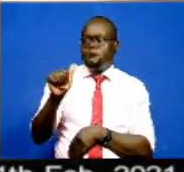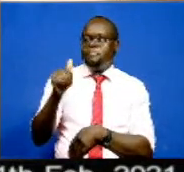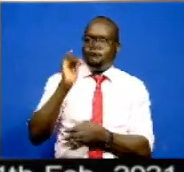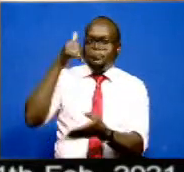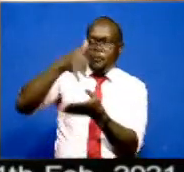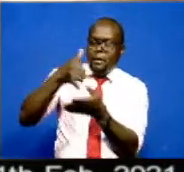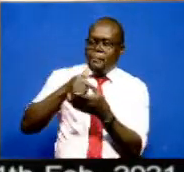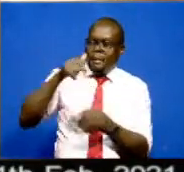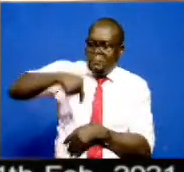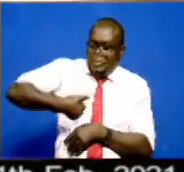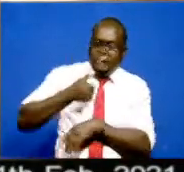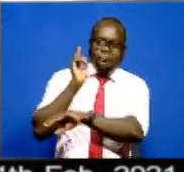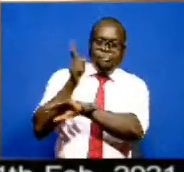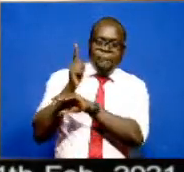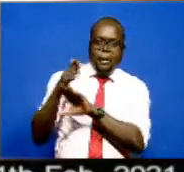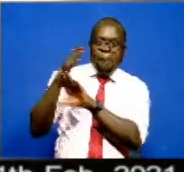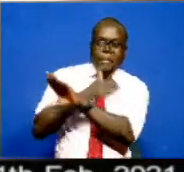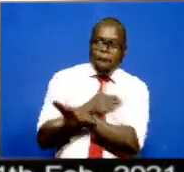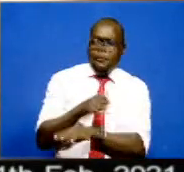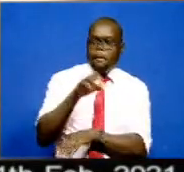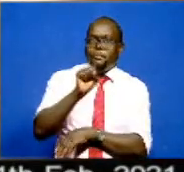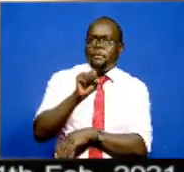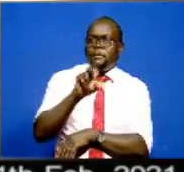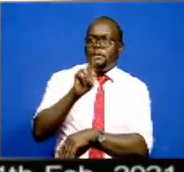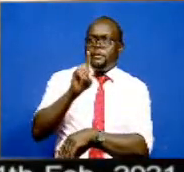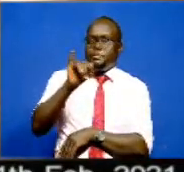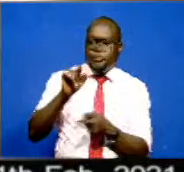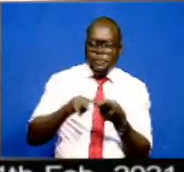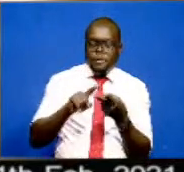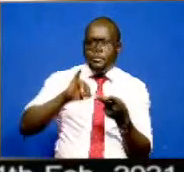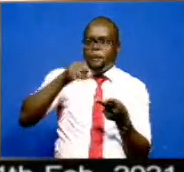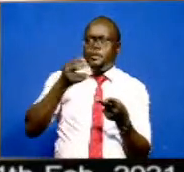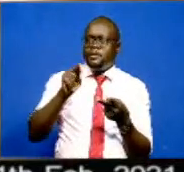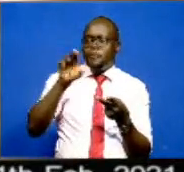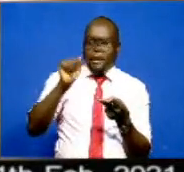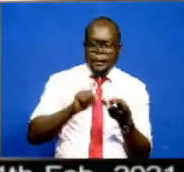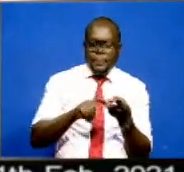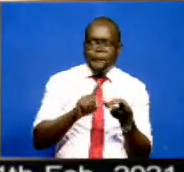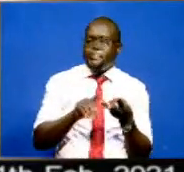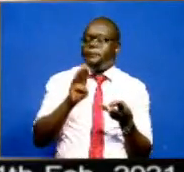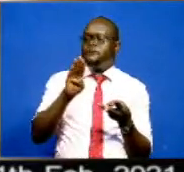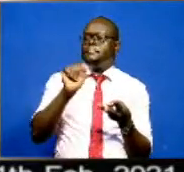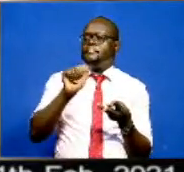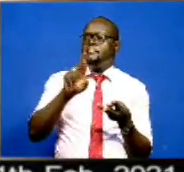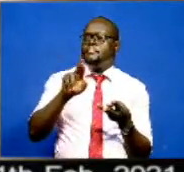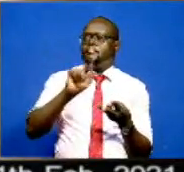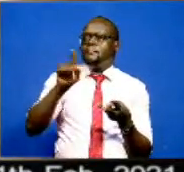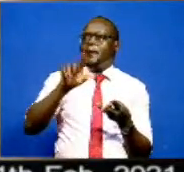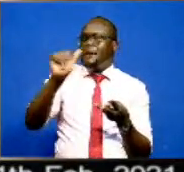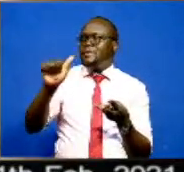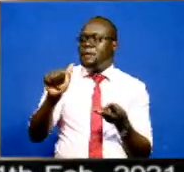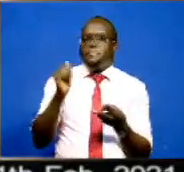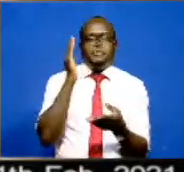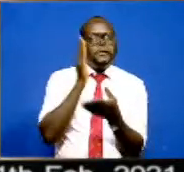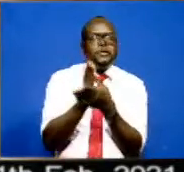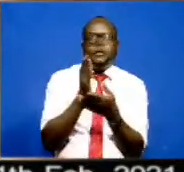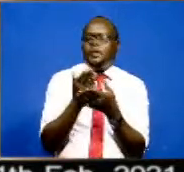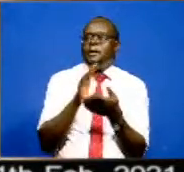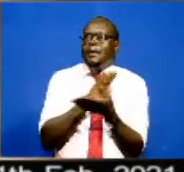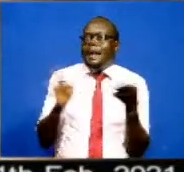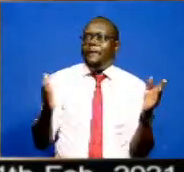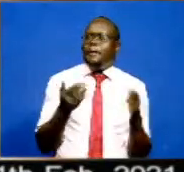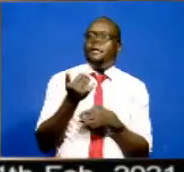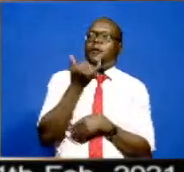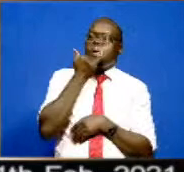for discipline before Oscar Sudi, Joanna Ngenu, and Didmas Barasa. There's nothing really wrong I'm saying,